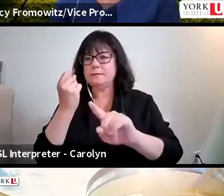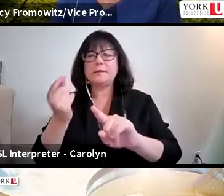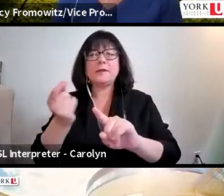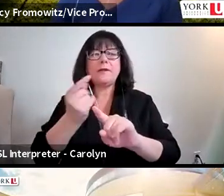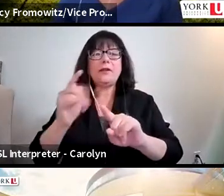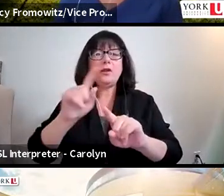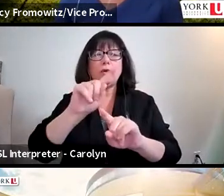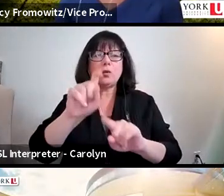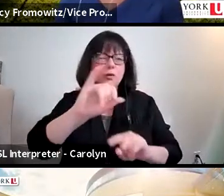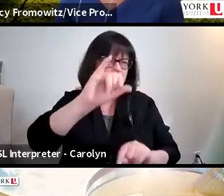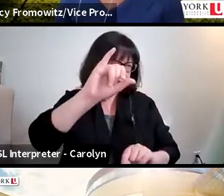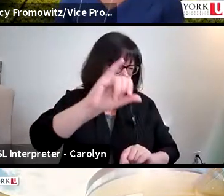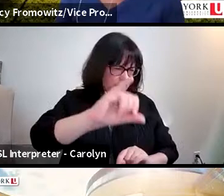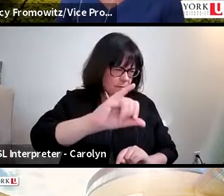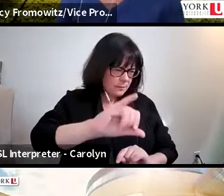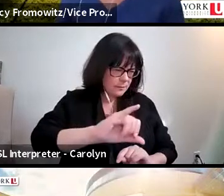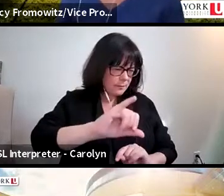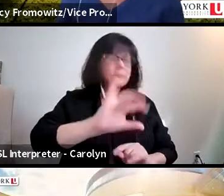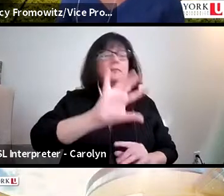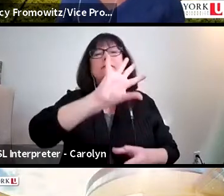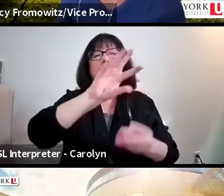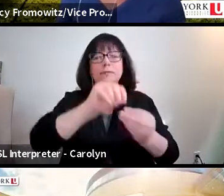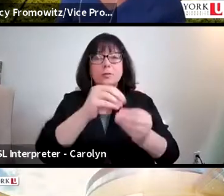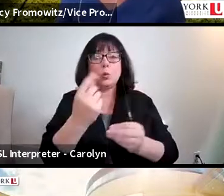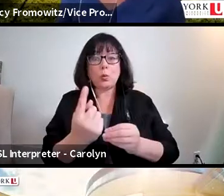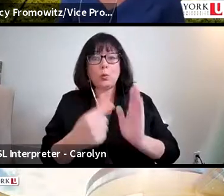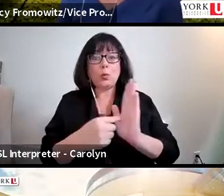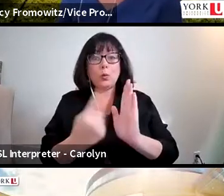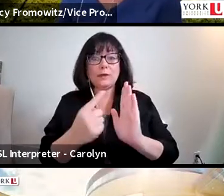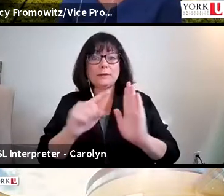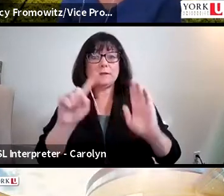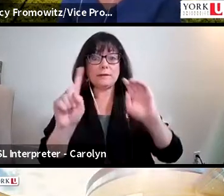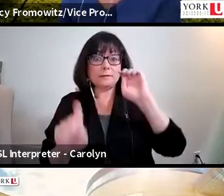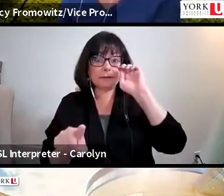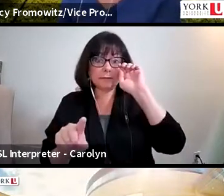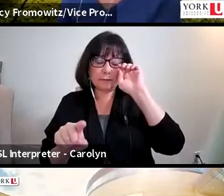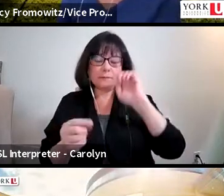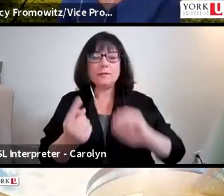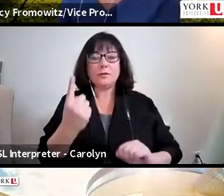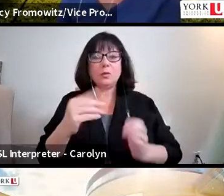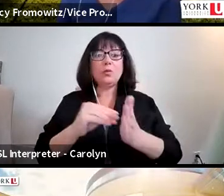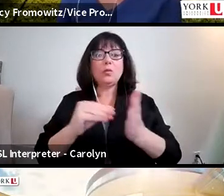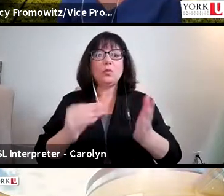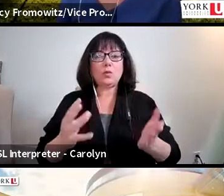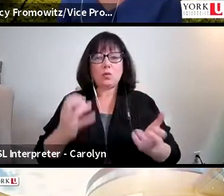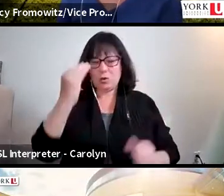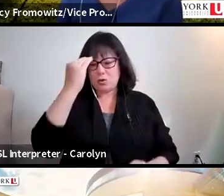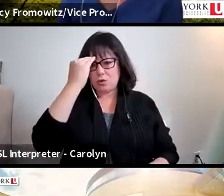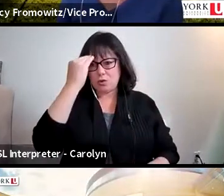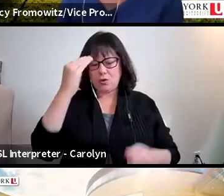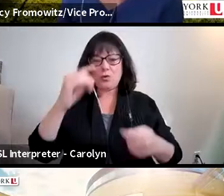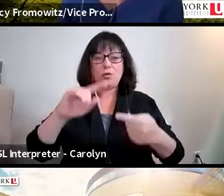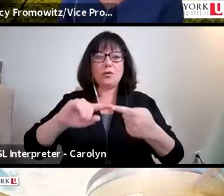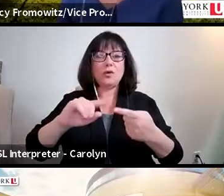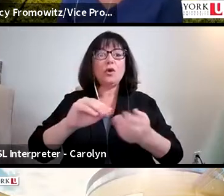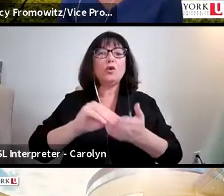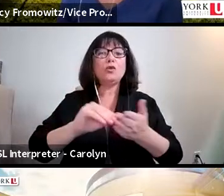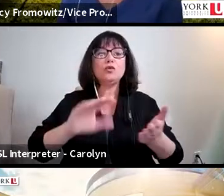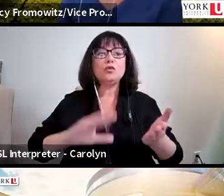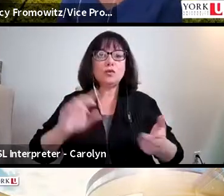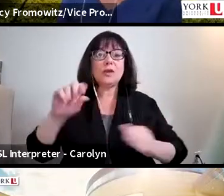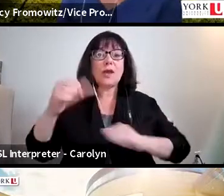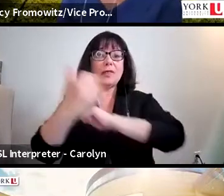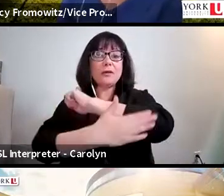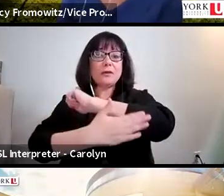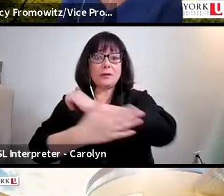my best. A student has asked about when students will be able to travel to Canada and when